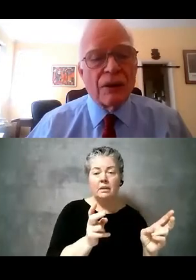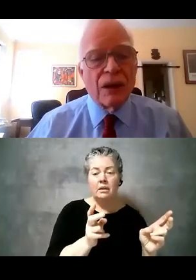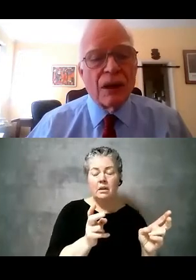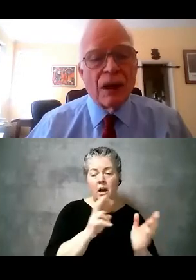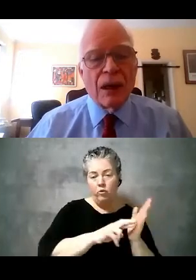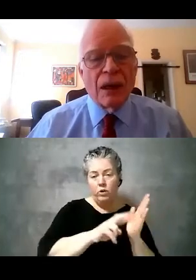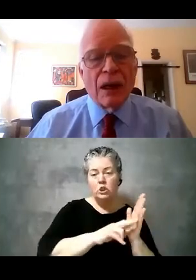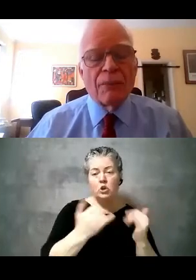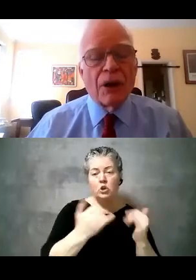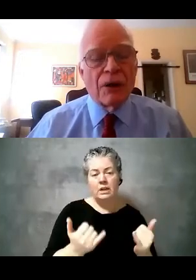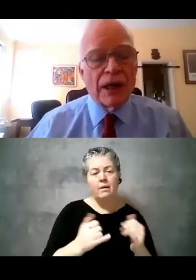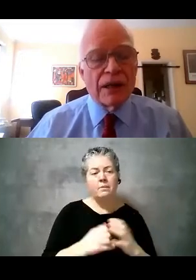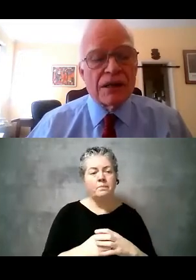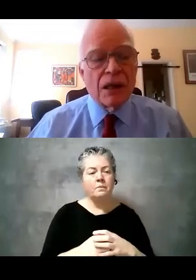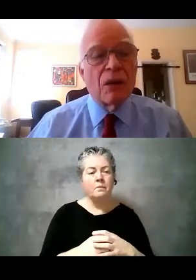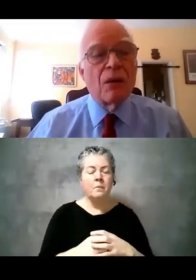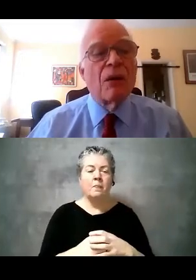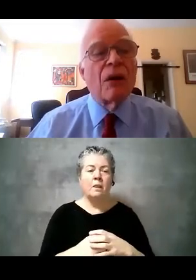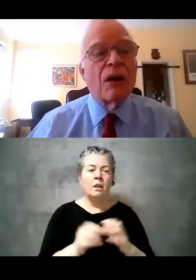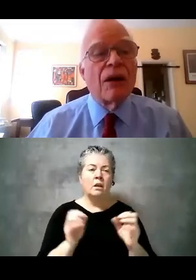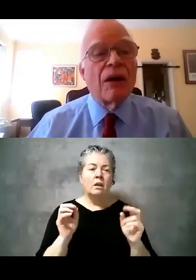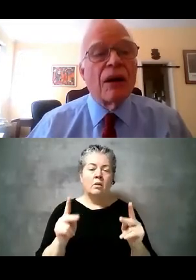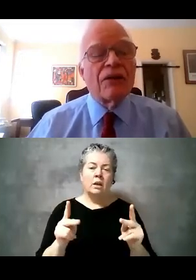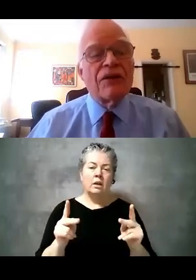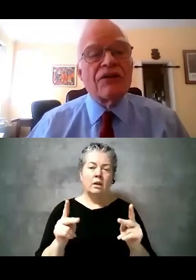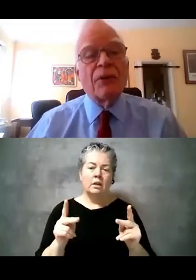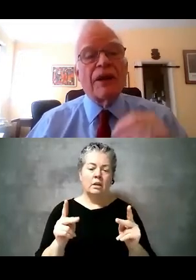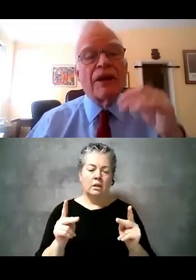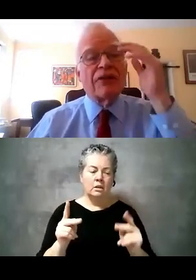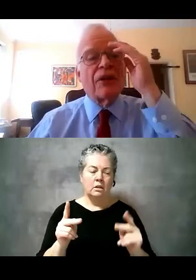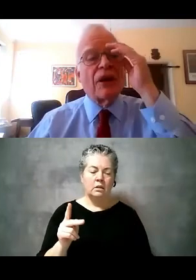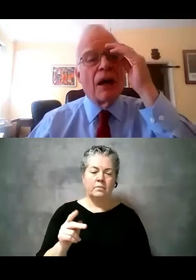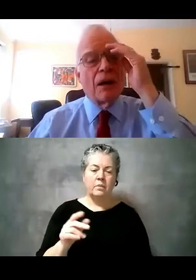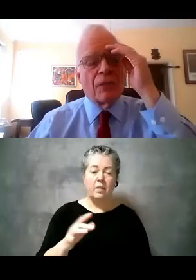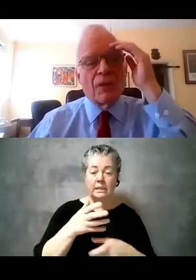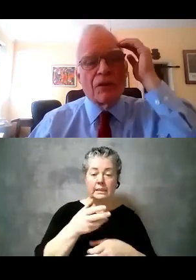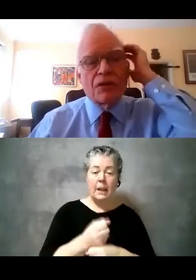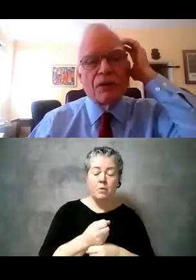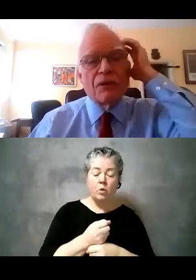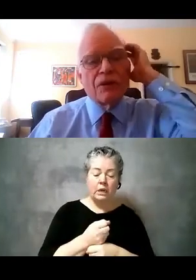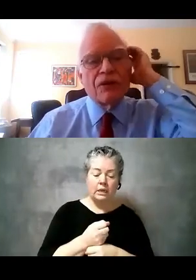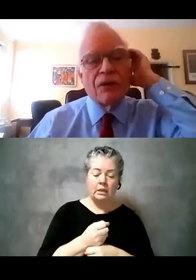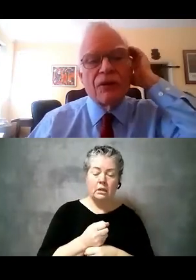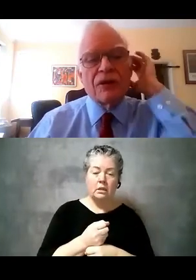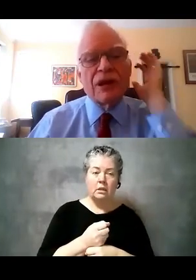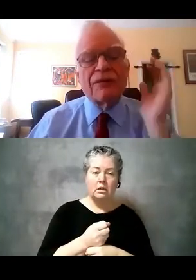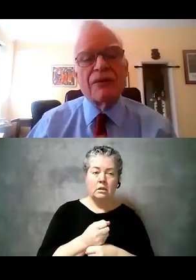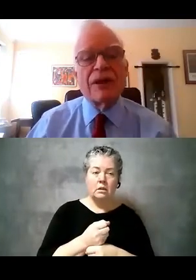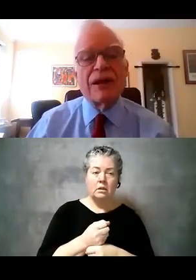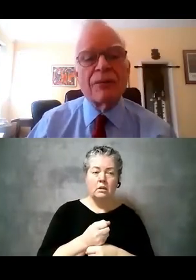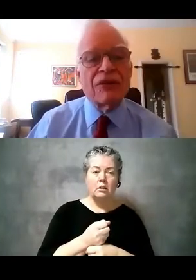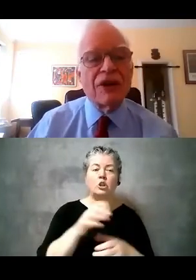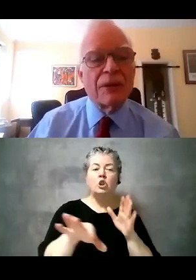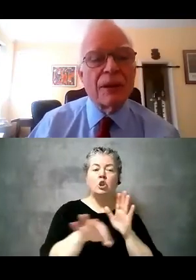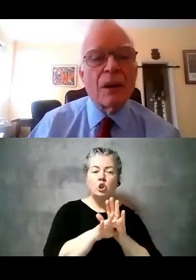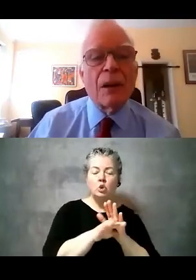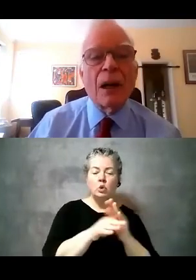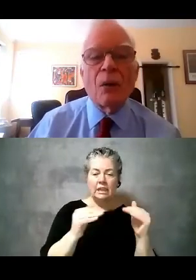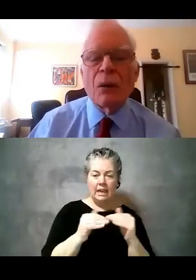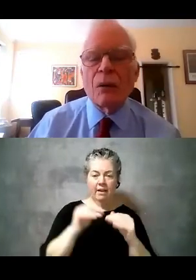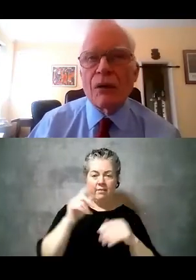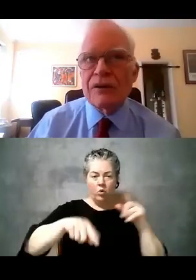research now. Okay, so the summary is choose the level of random